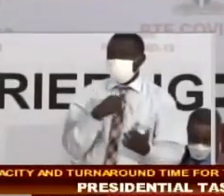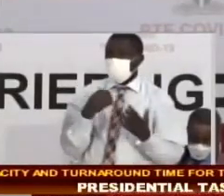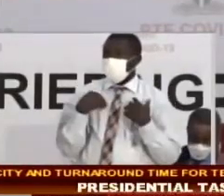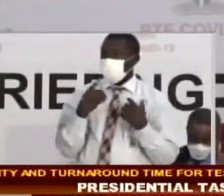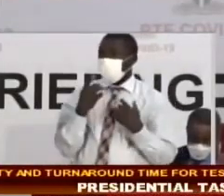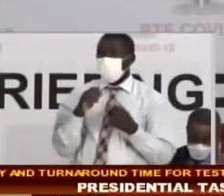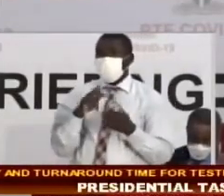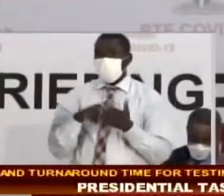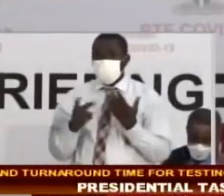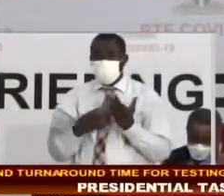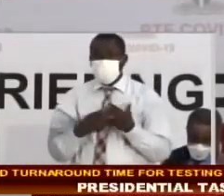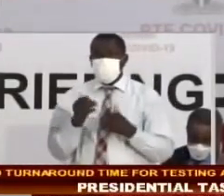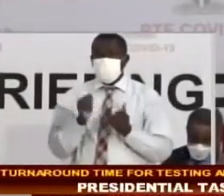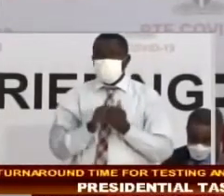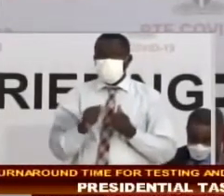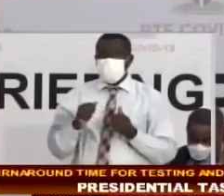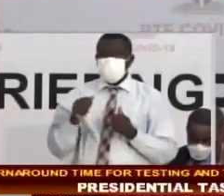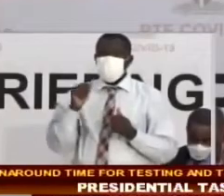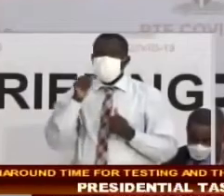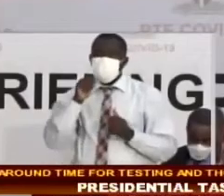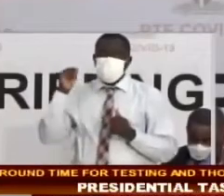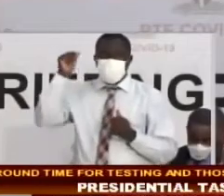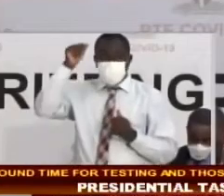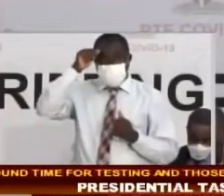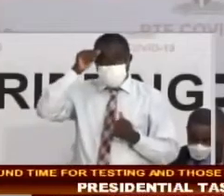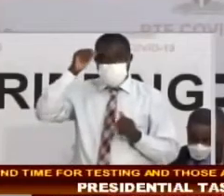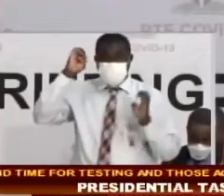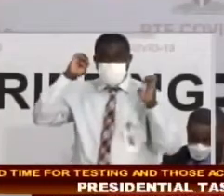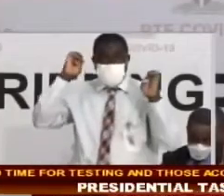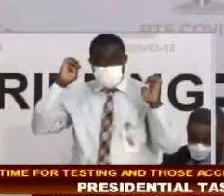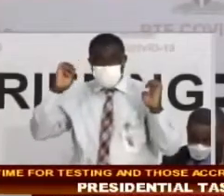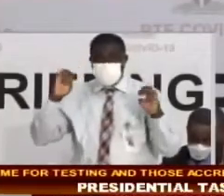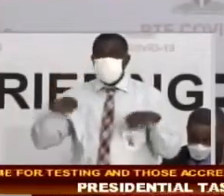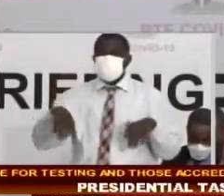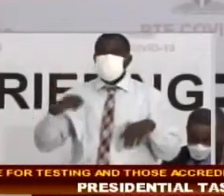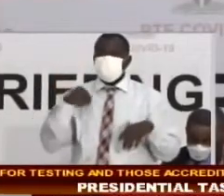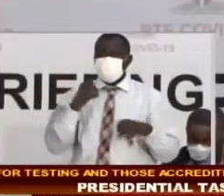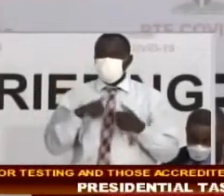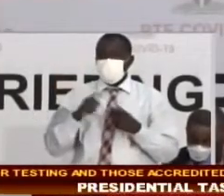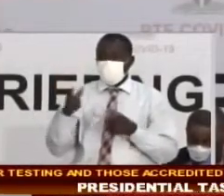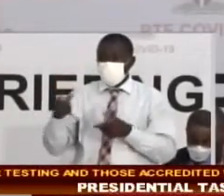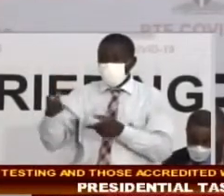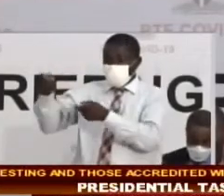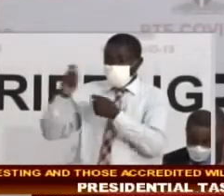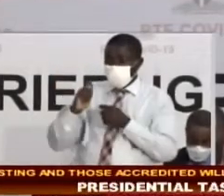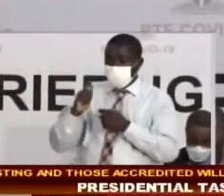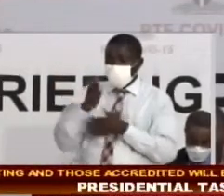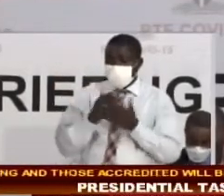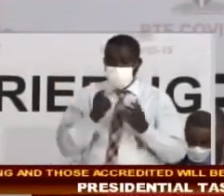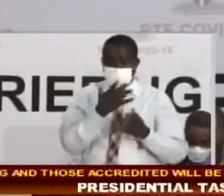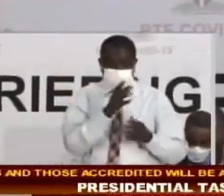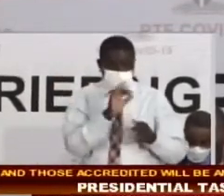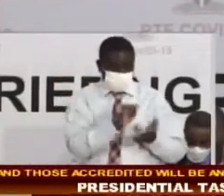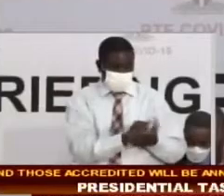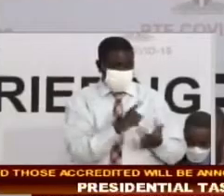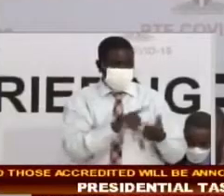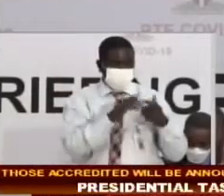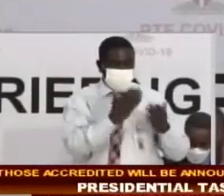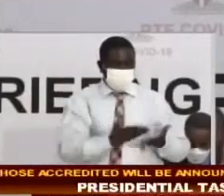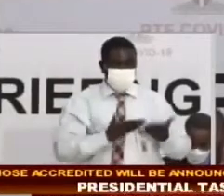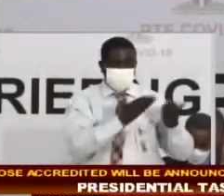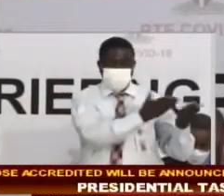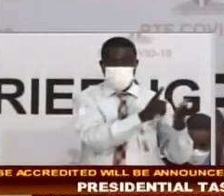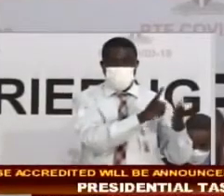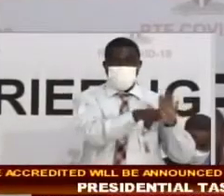lines with adult education. We just want to distill some of that and make it available to primary and secondary. As